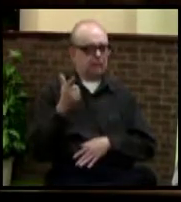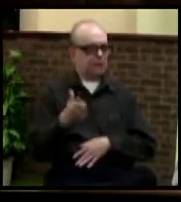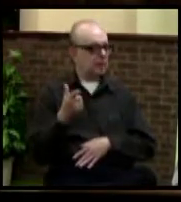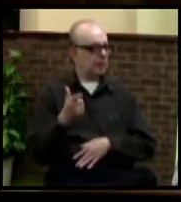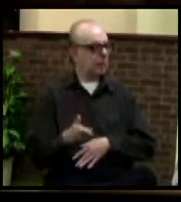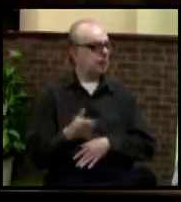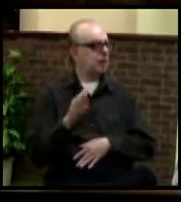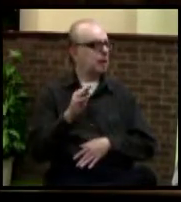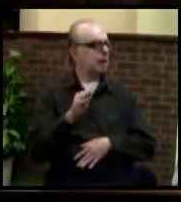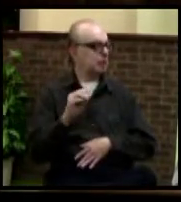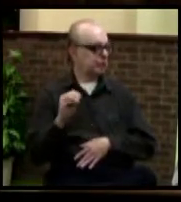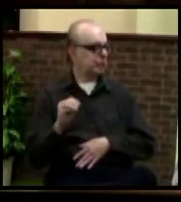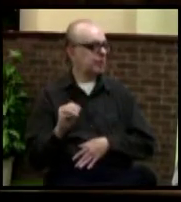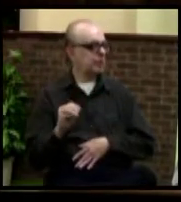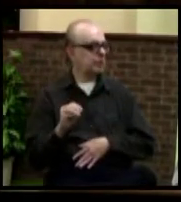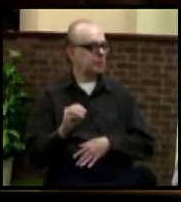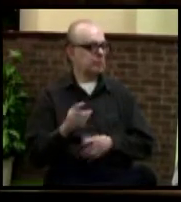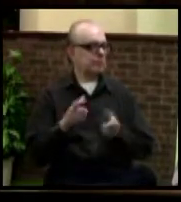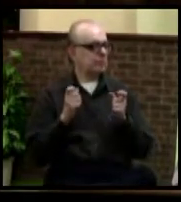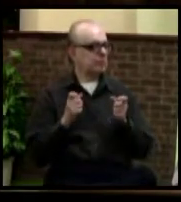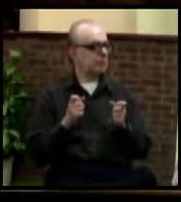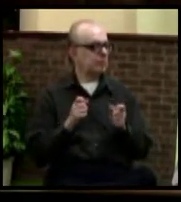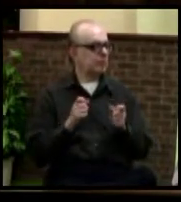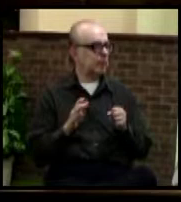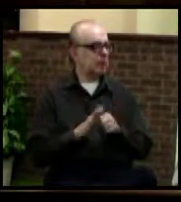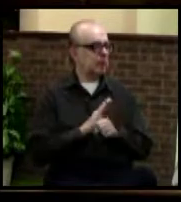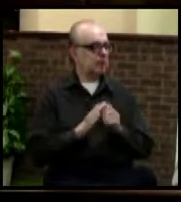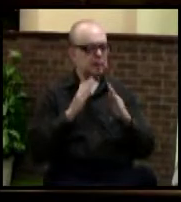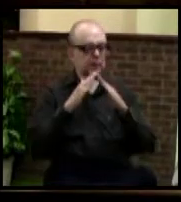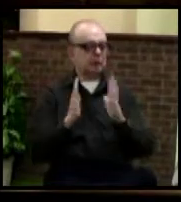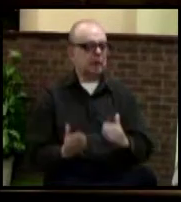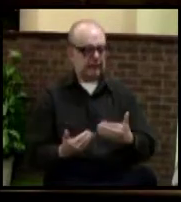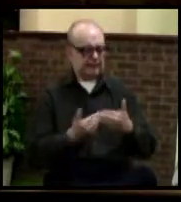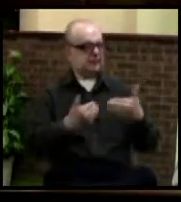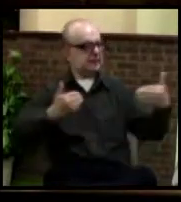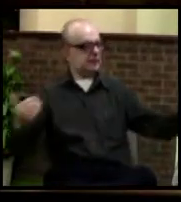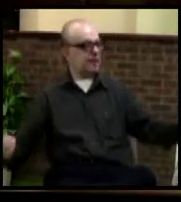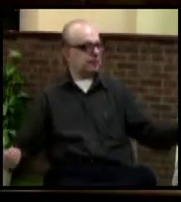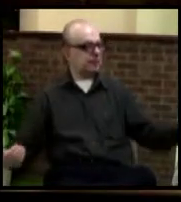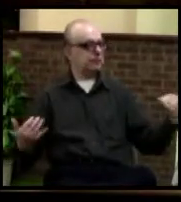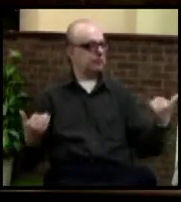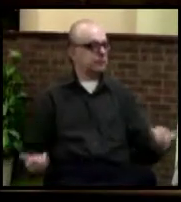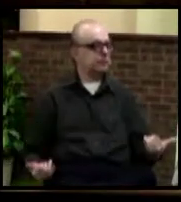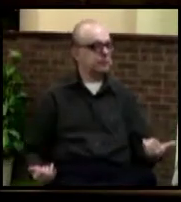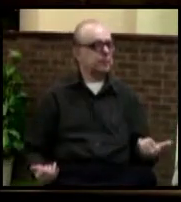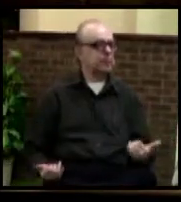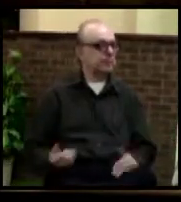shooting in Ferguson, Missouri. And all of a sudden, this whole town is totally divided.